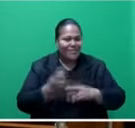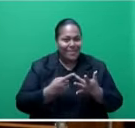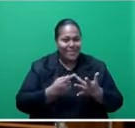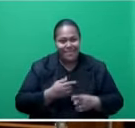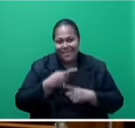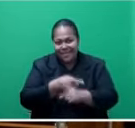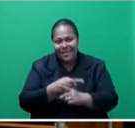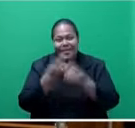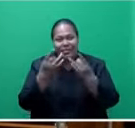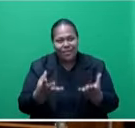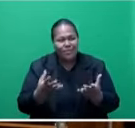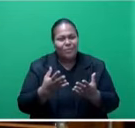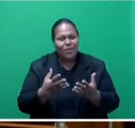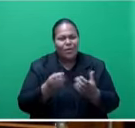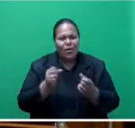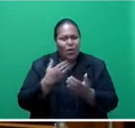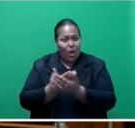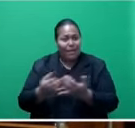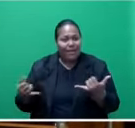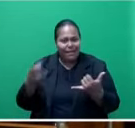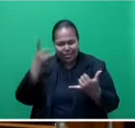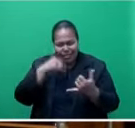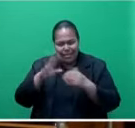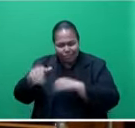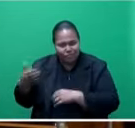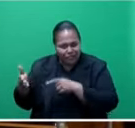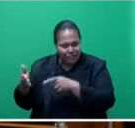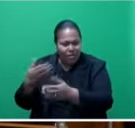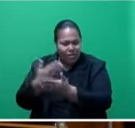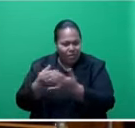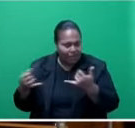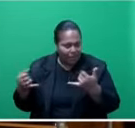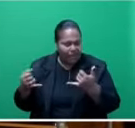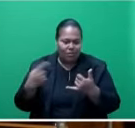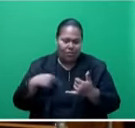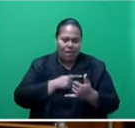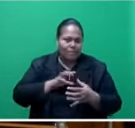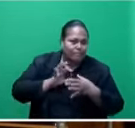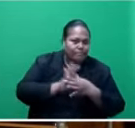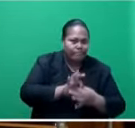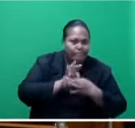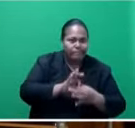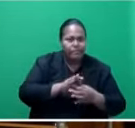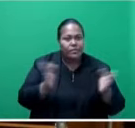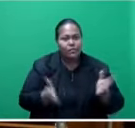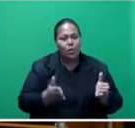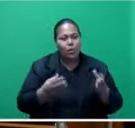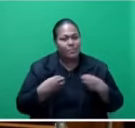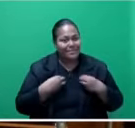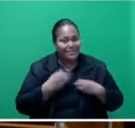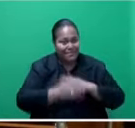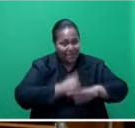available on the BizFiji portal, and we continue to remain engaged with our MSMEs on a daily basis through